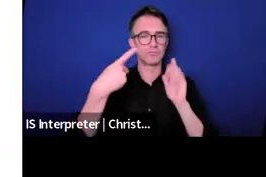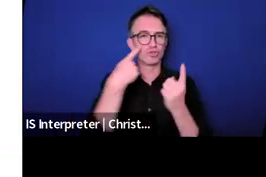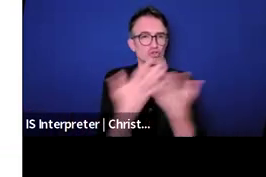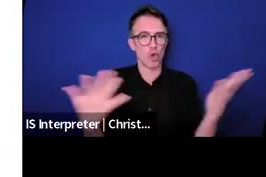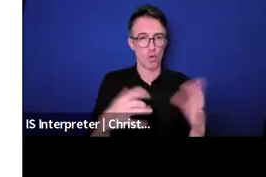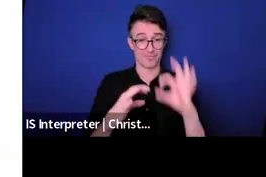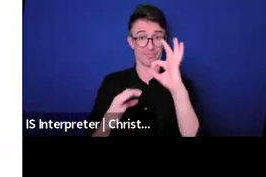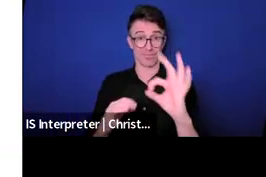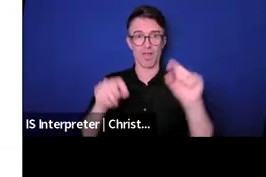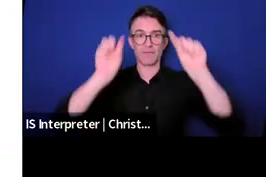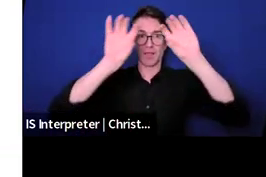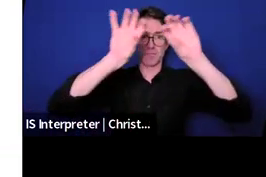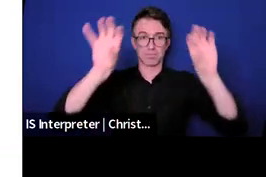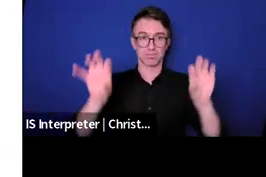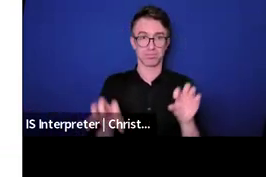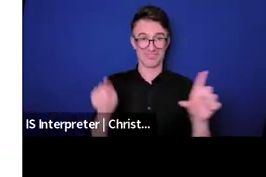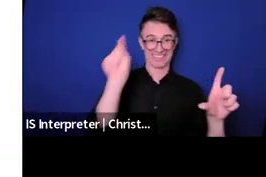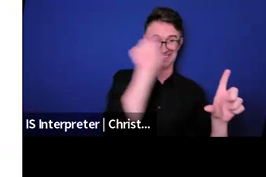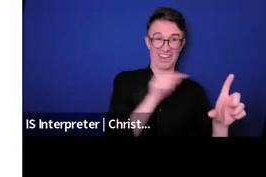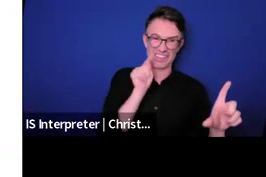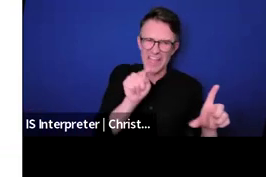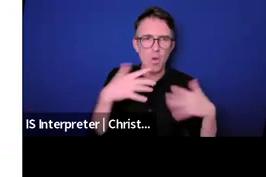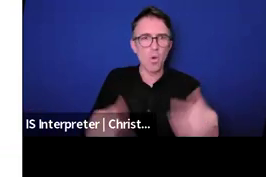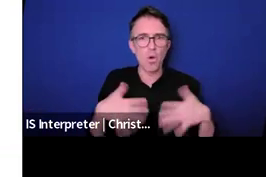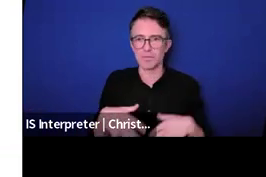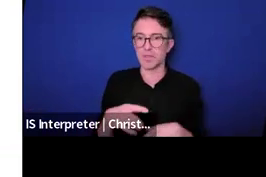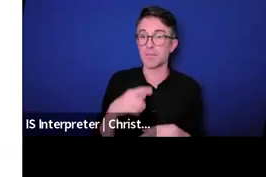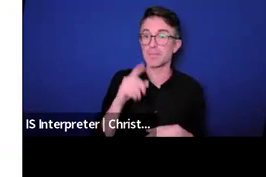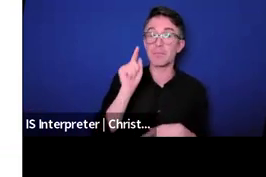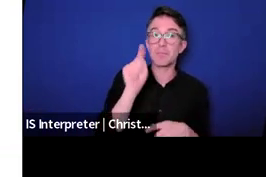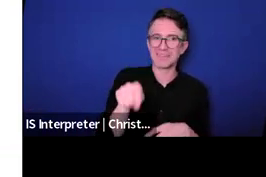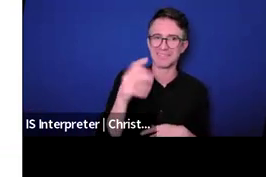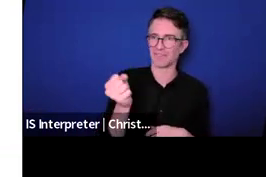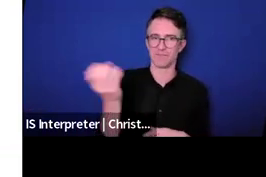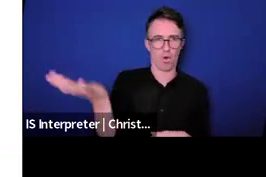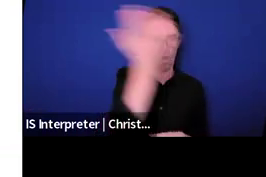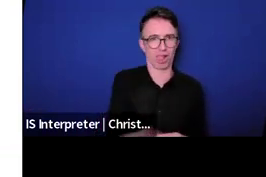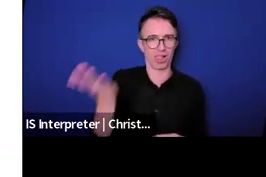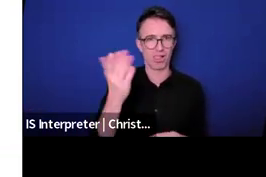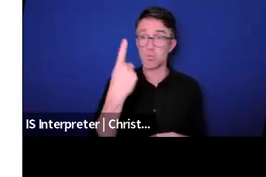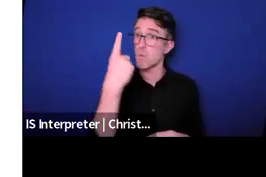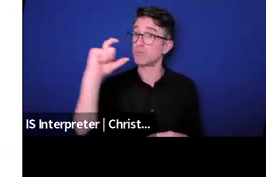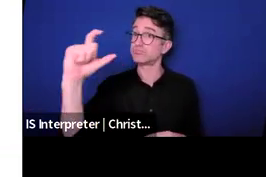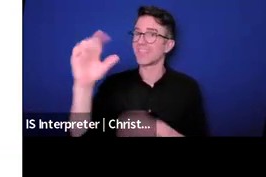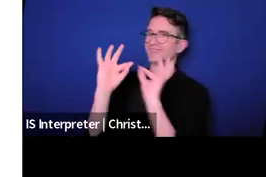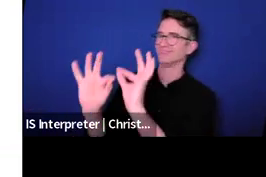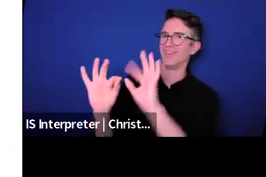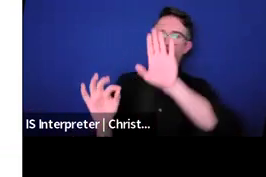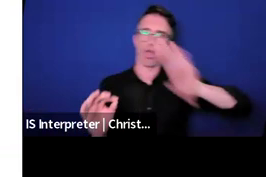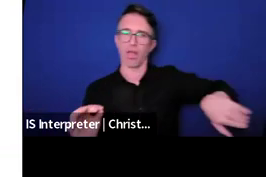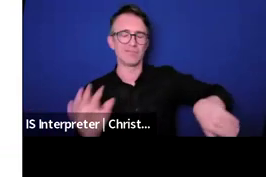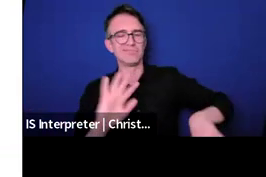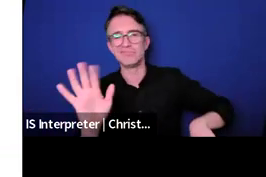policy, or one sector that should be and would be in charge of providing care and support from the public